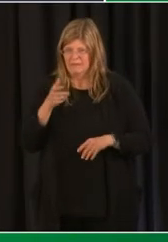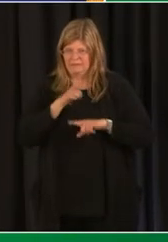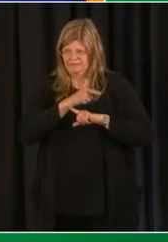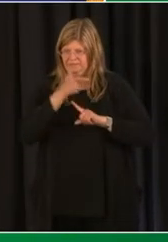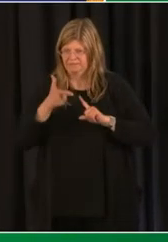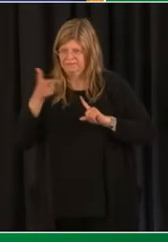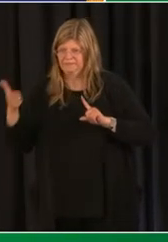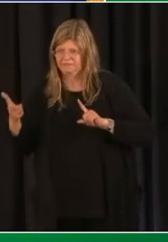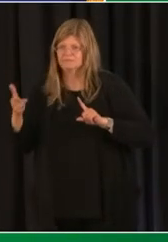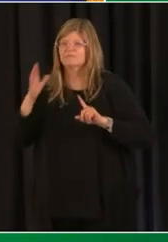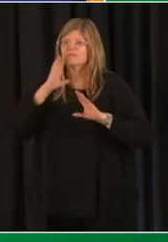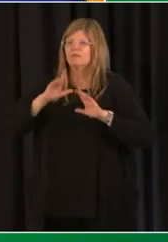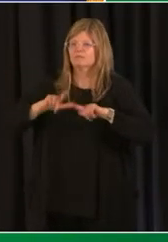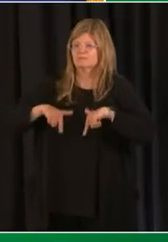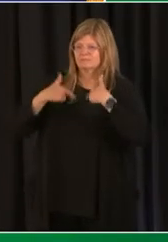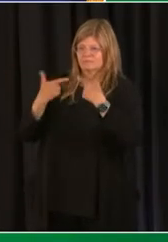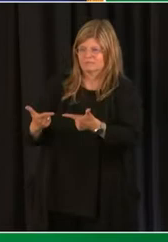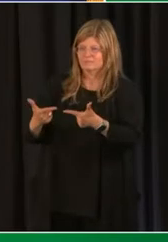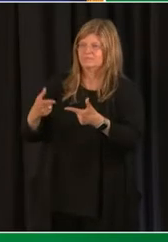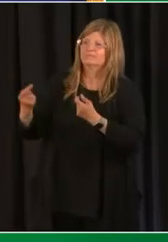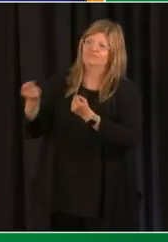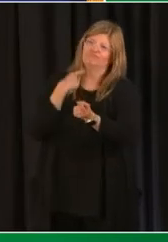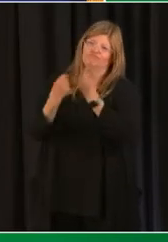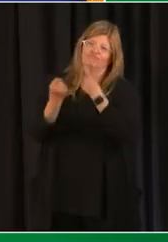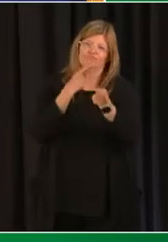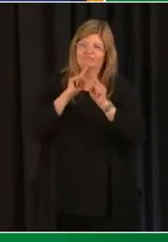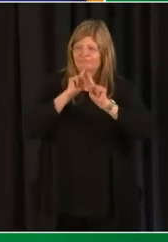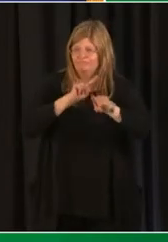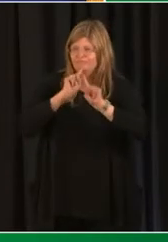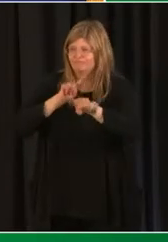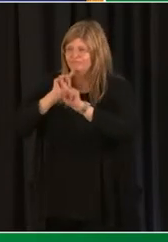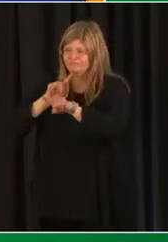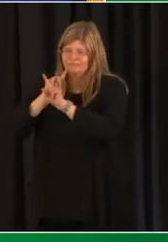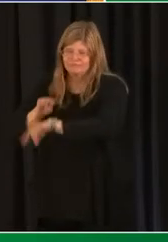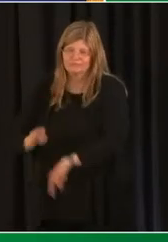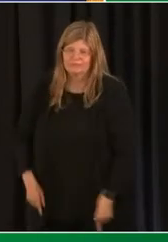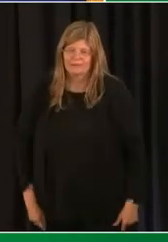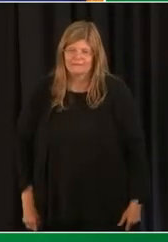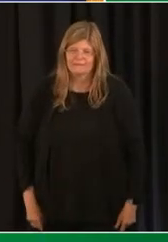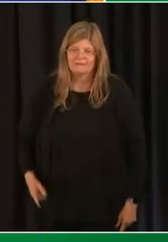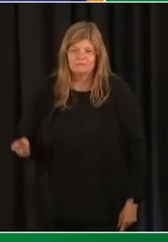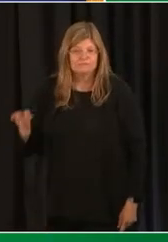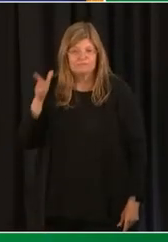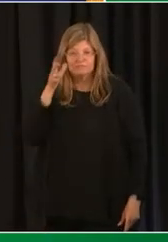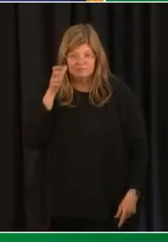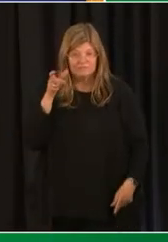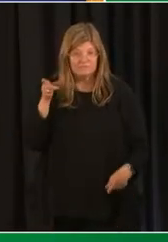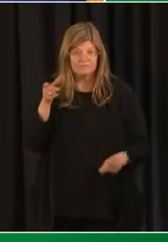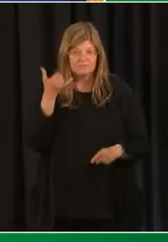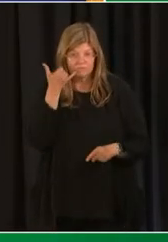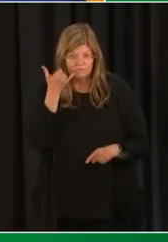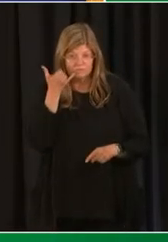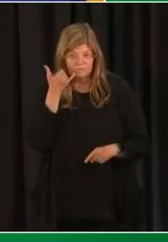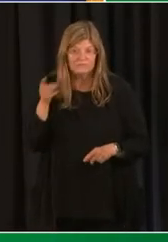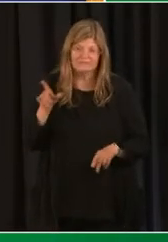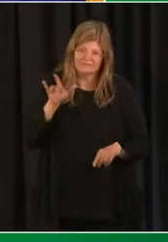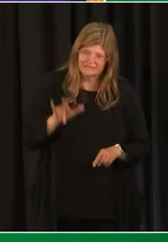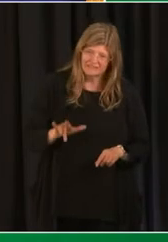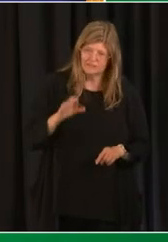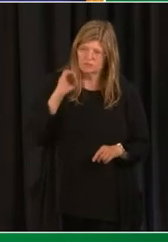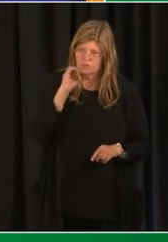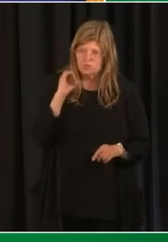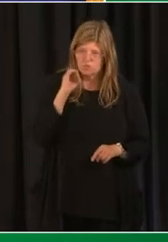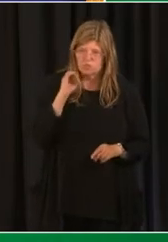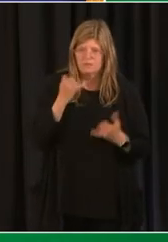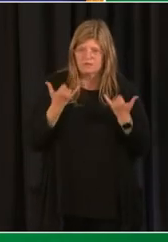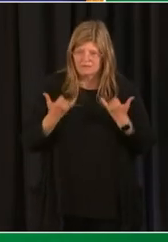then we're going to actually open up the phone lines, go to social media for questions. So if you're listening on the phone line, you could actually press 0 now.